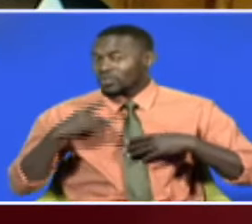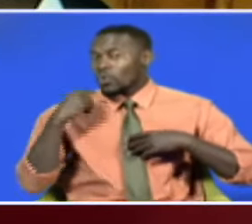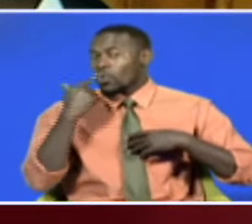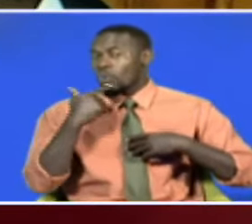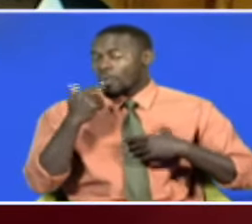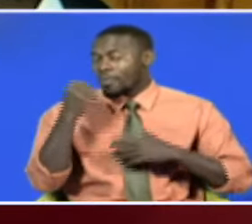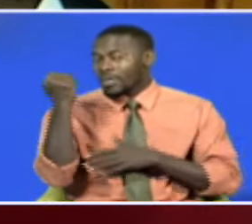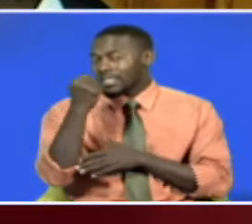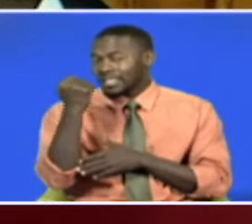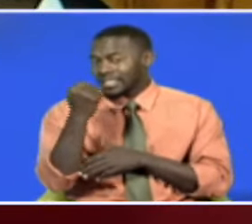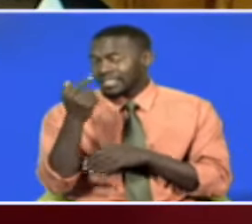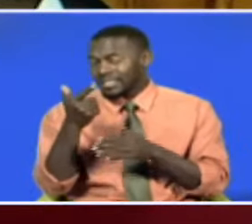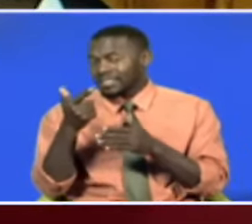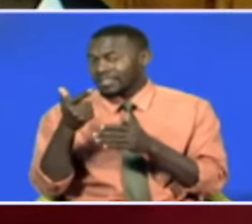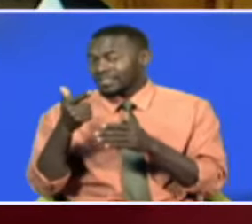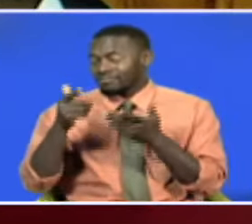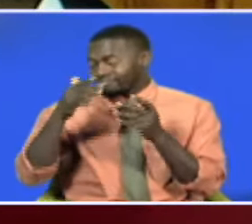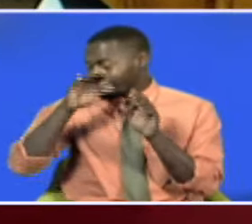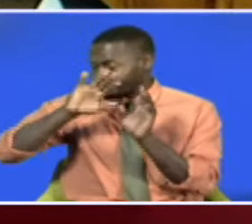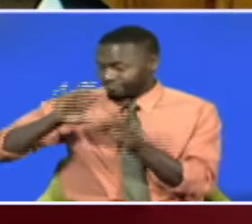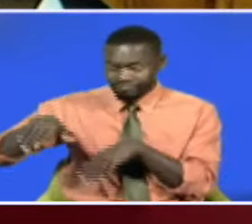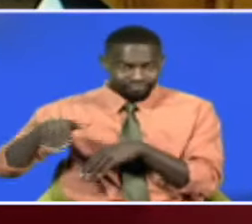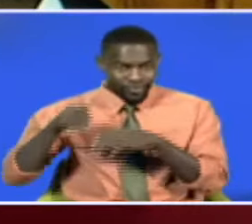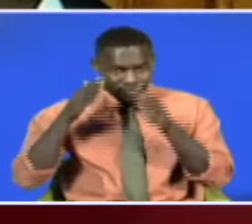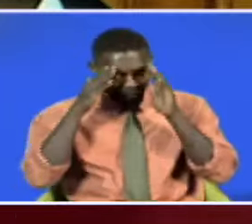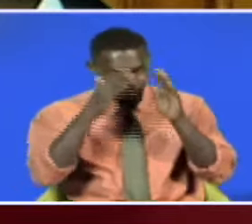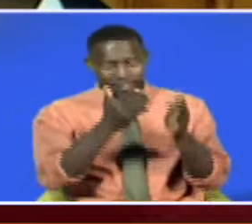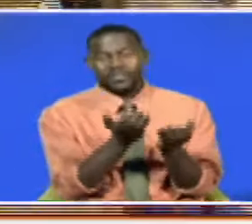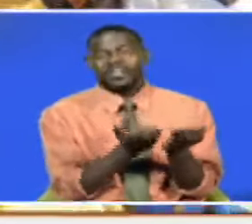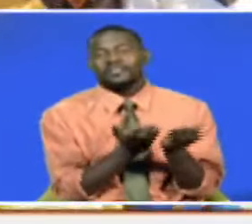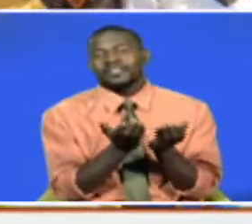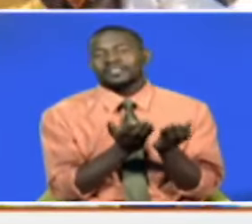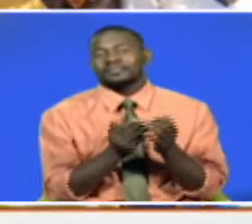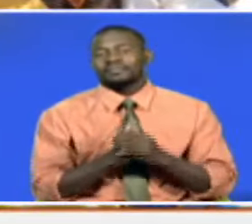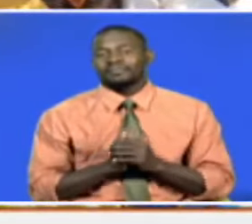their attention to service delivery.